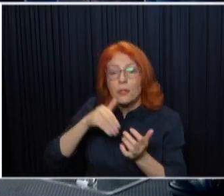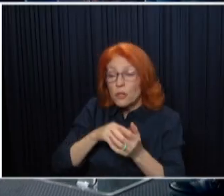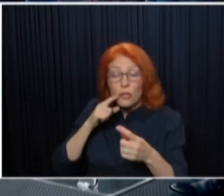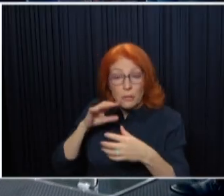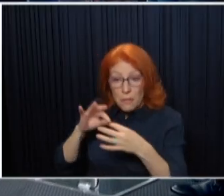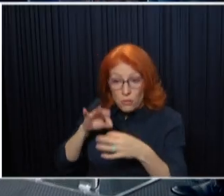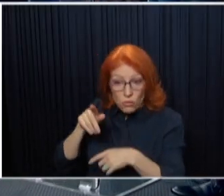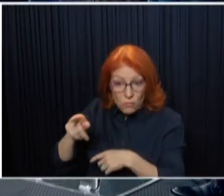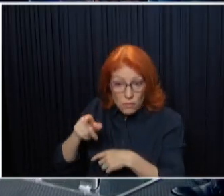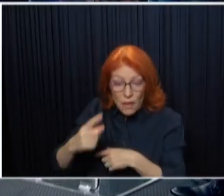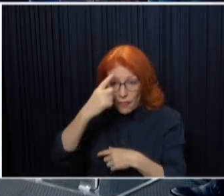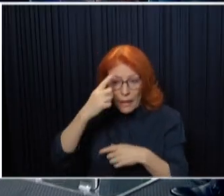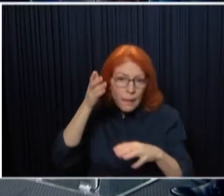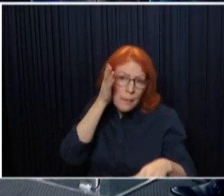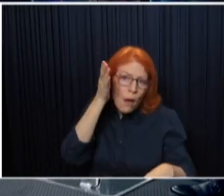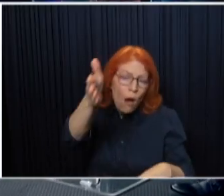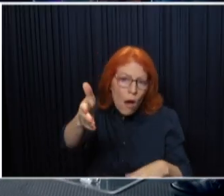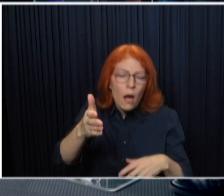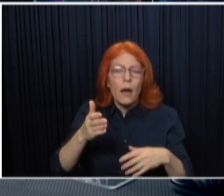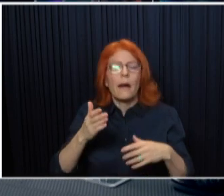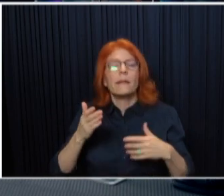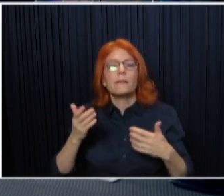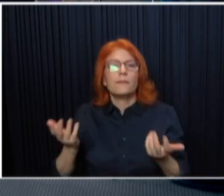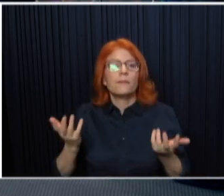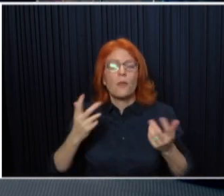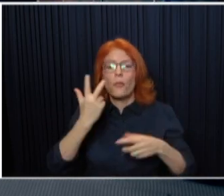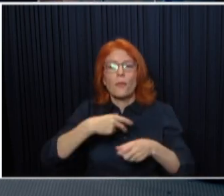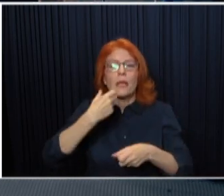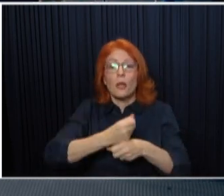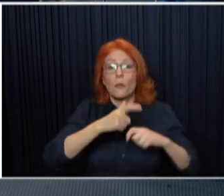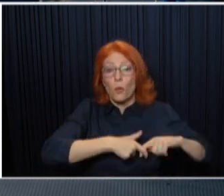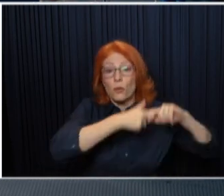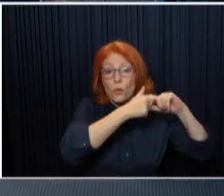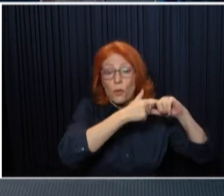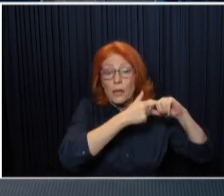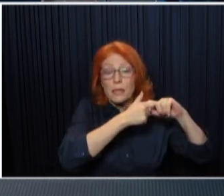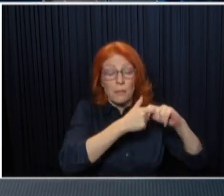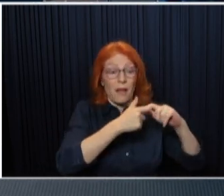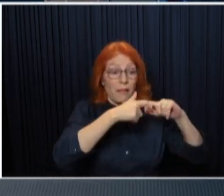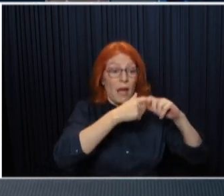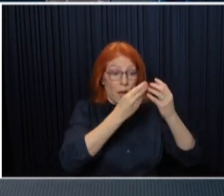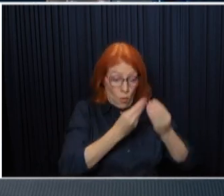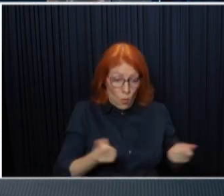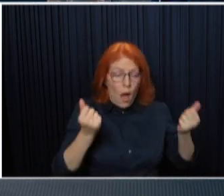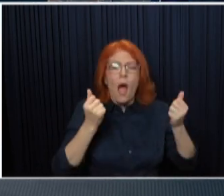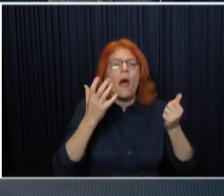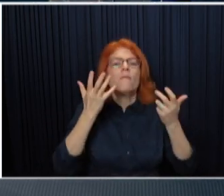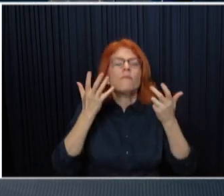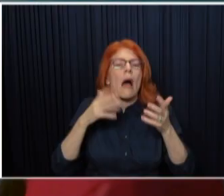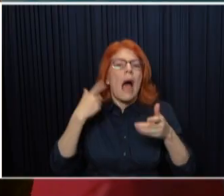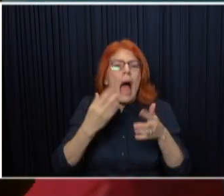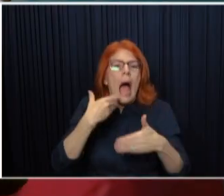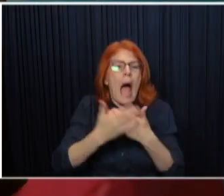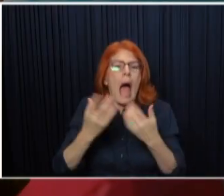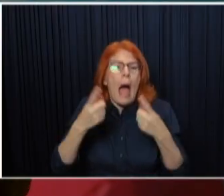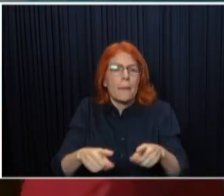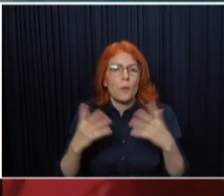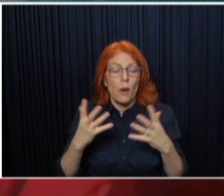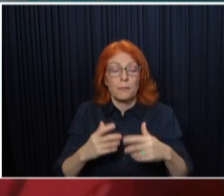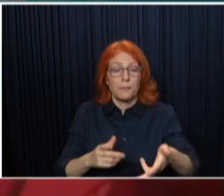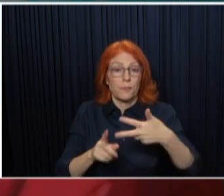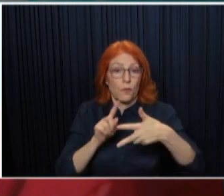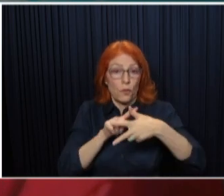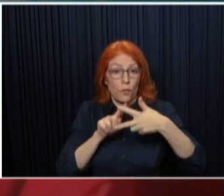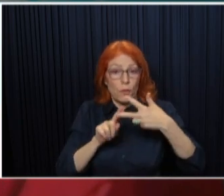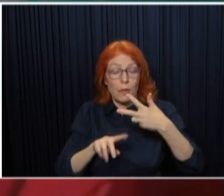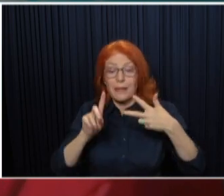know, the need to think beyond, you know, that 3-year moratorium and what happens after that. Right. There are 3 things